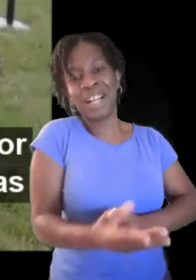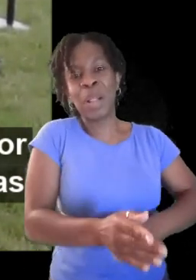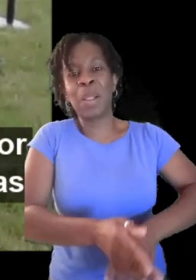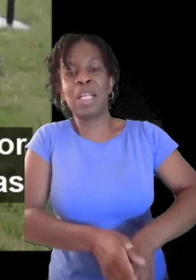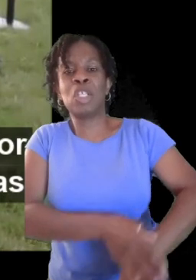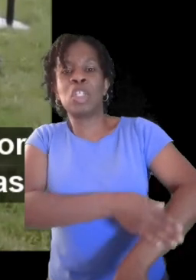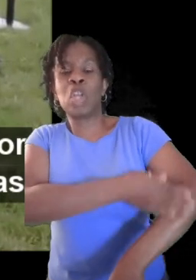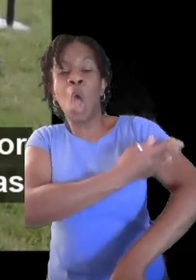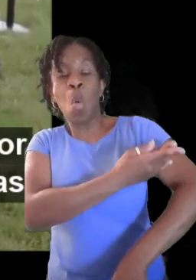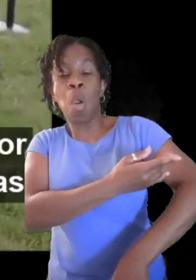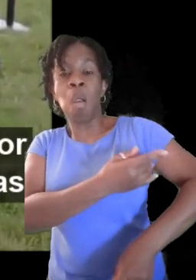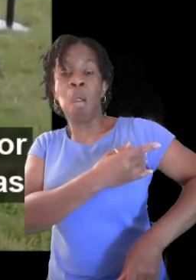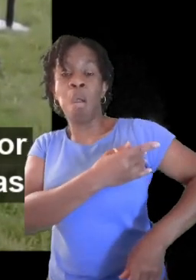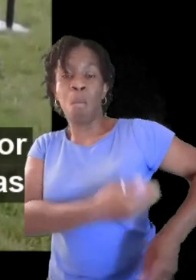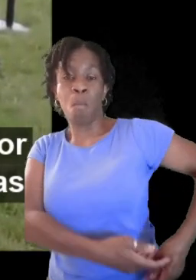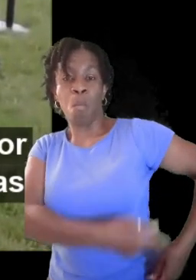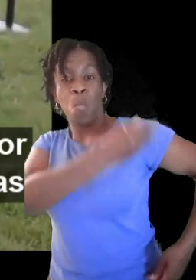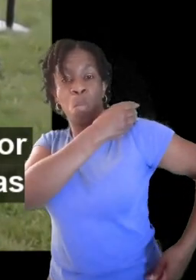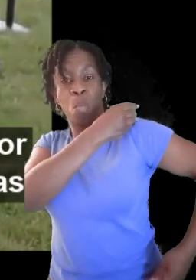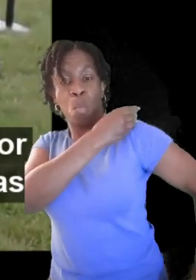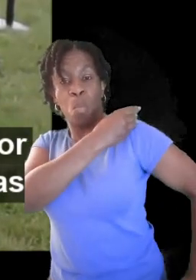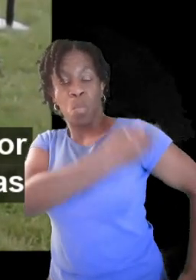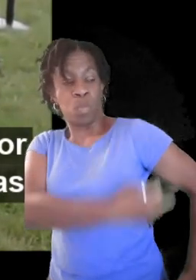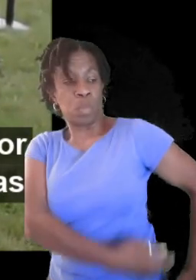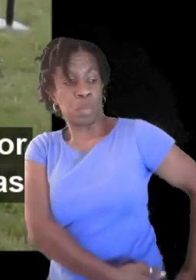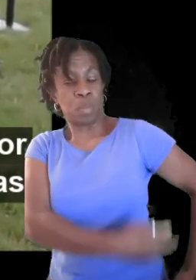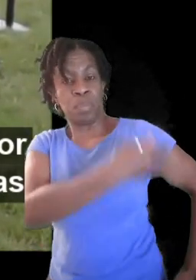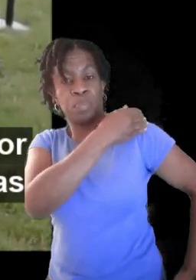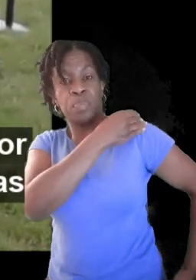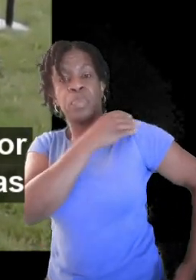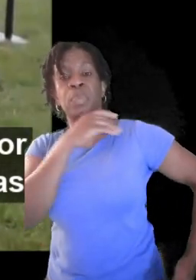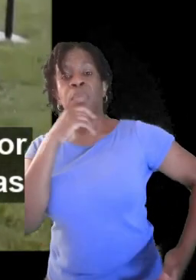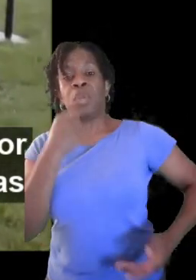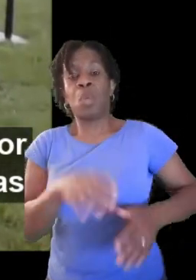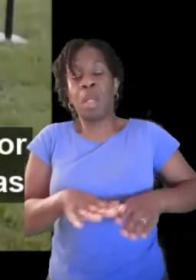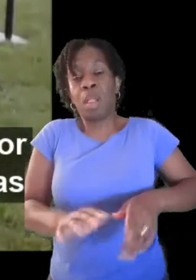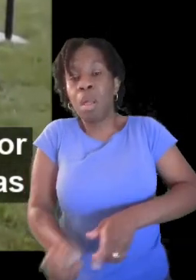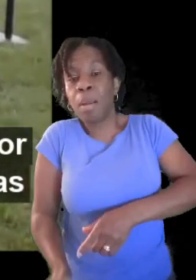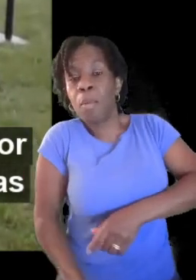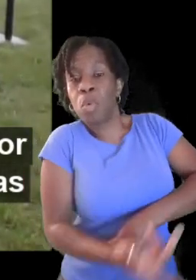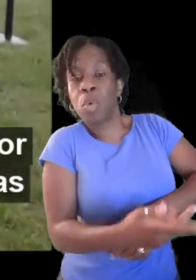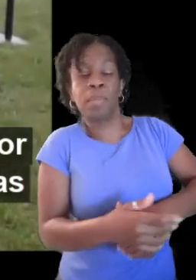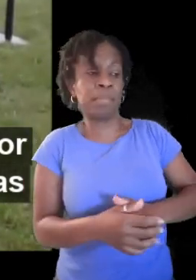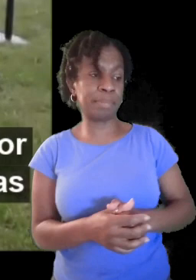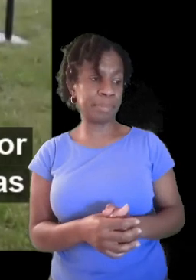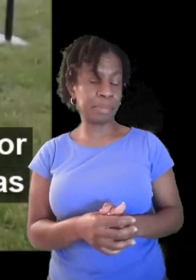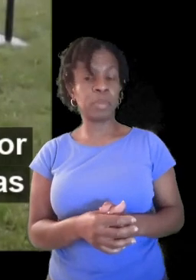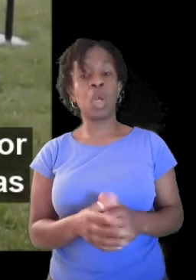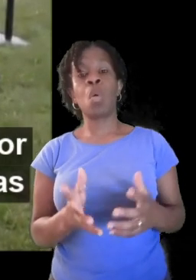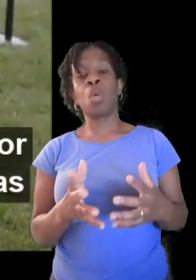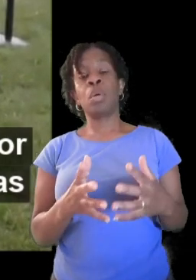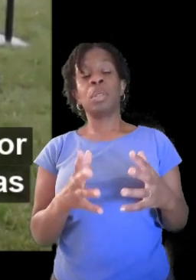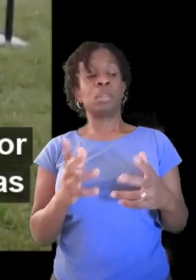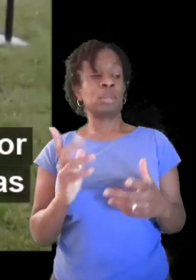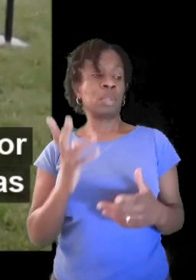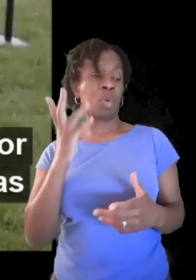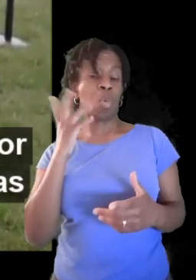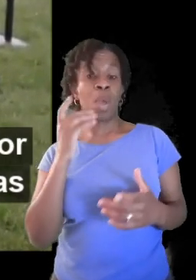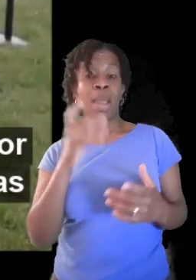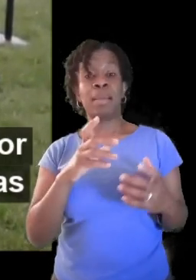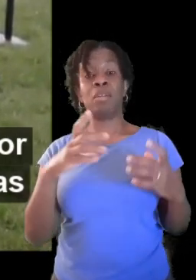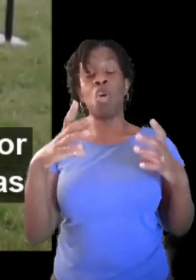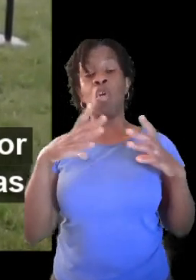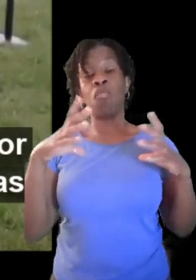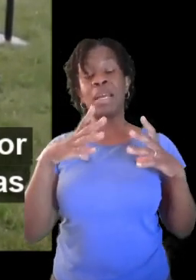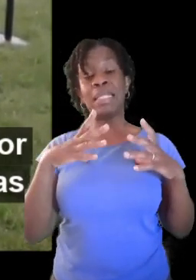shoulder. So that's an area right around here. To get ready to swing at a pitch, you'll